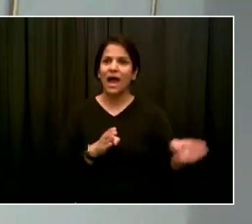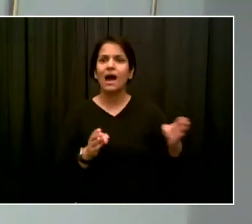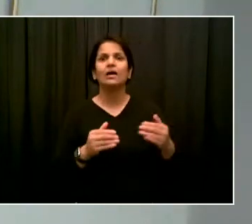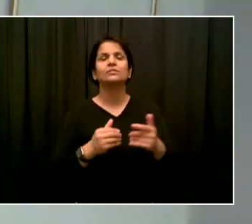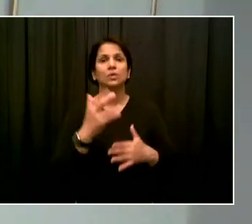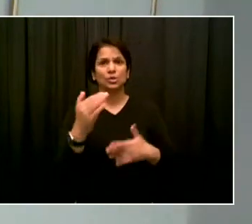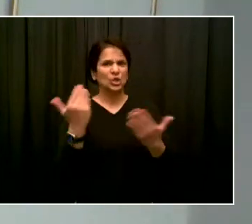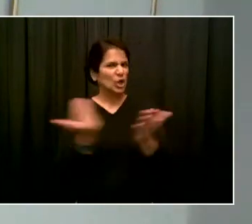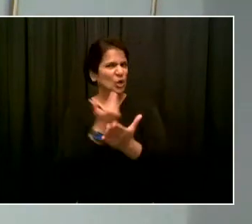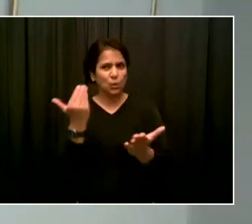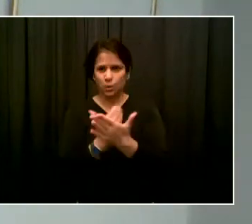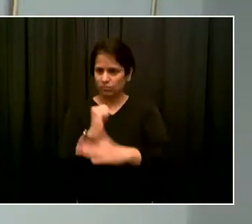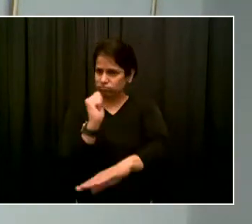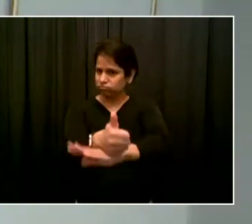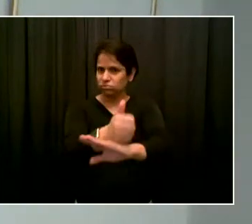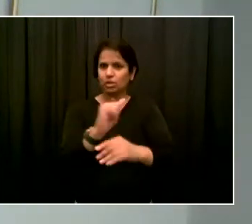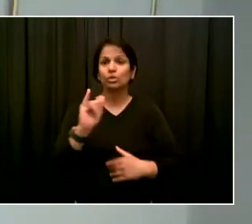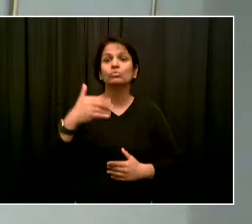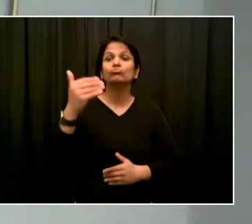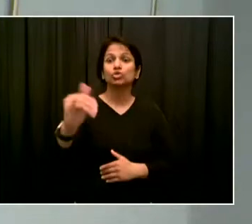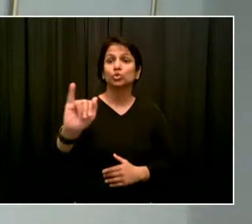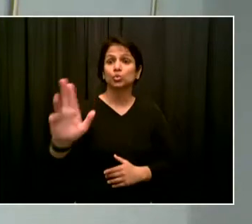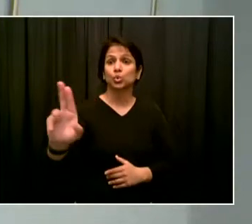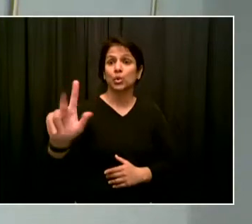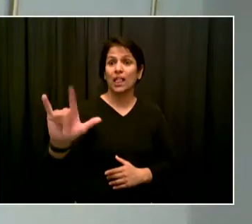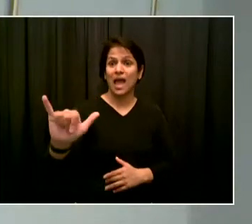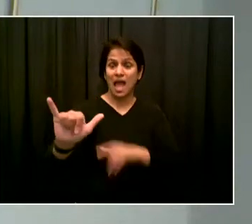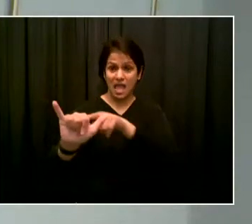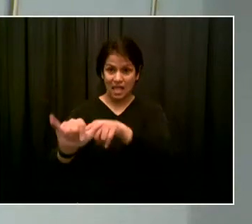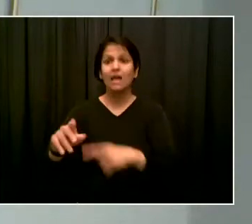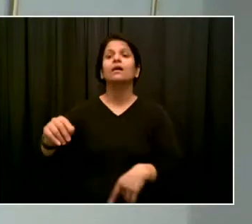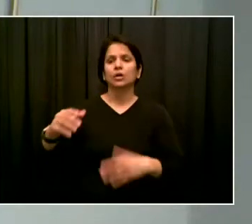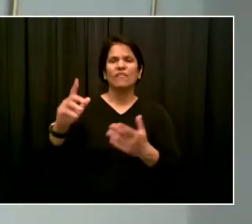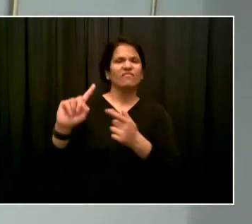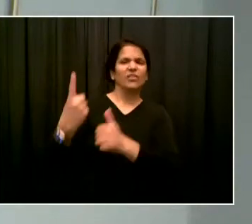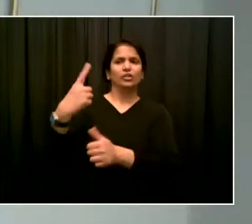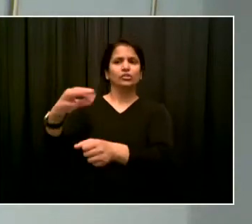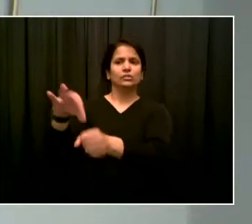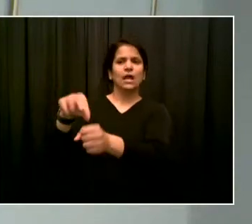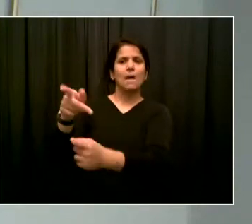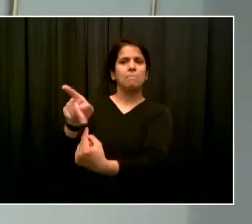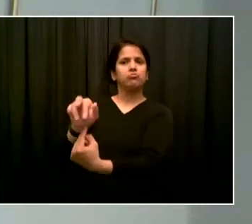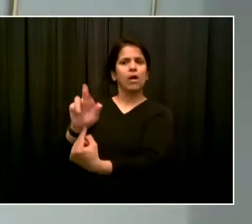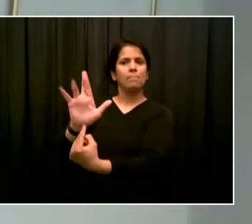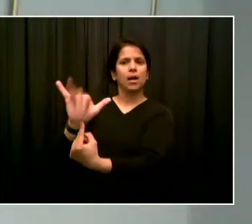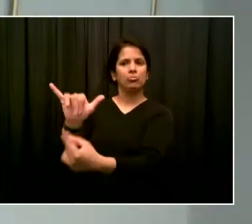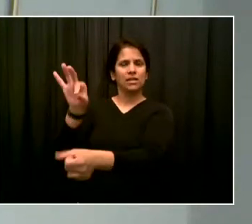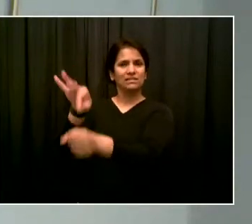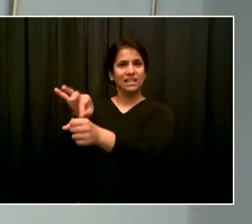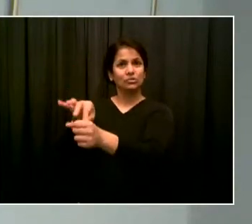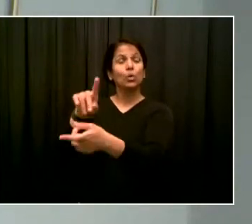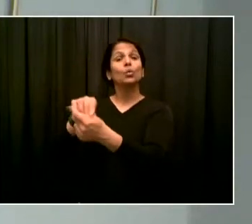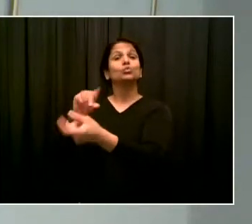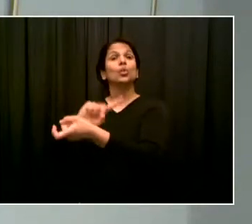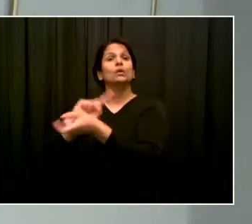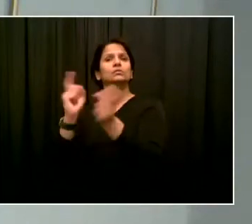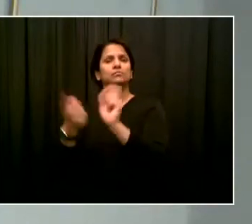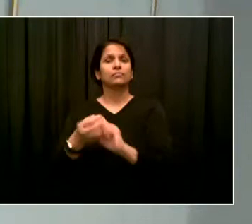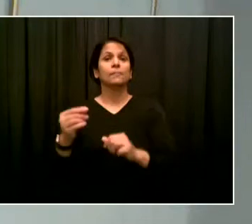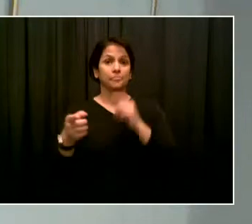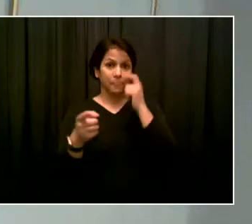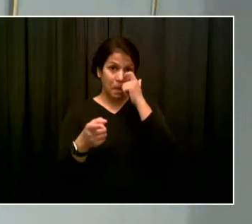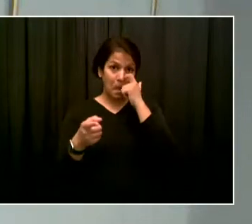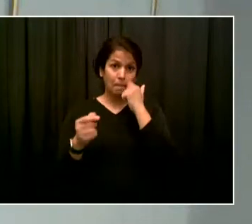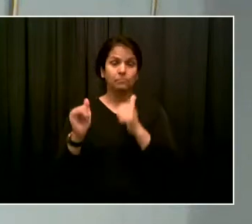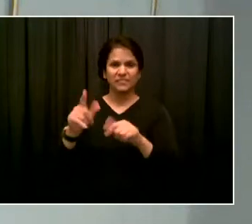the development and distribution of print and digital educational materials. And although we passed the bill, the question remains, how